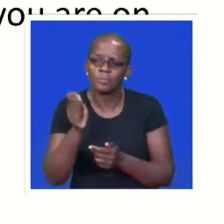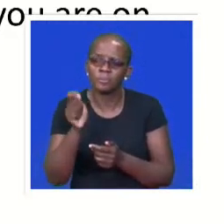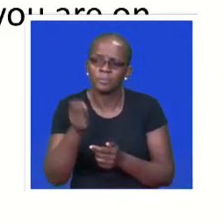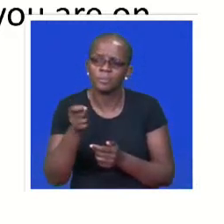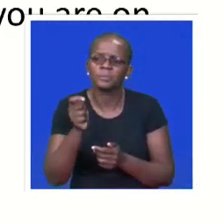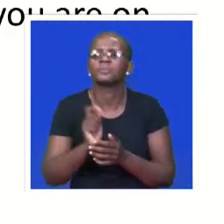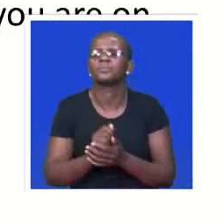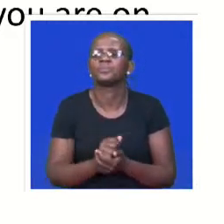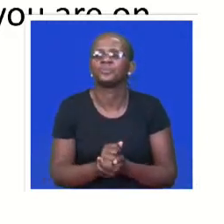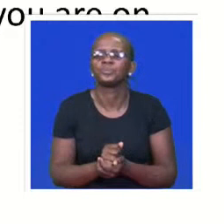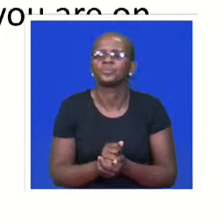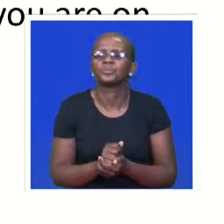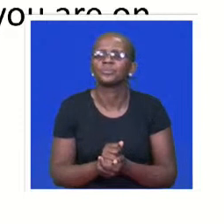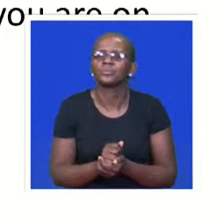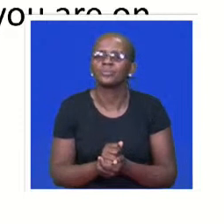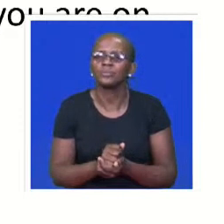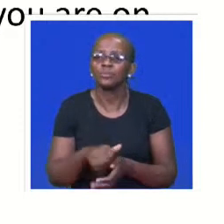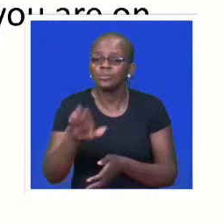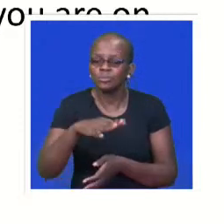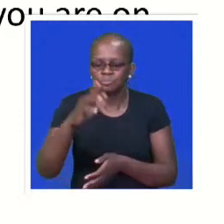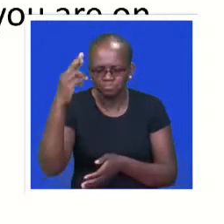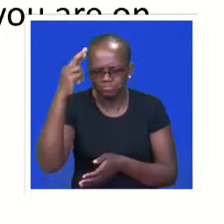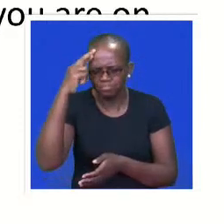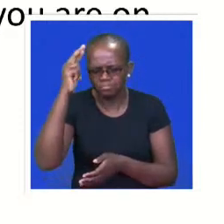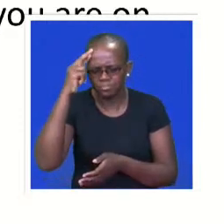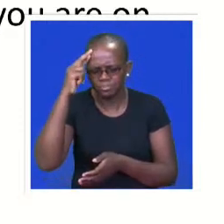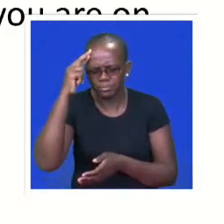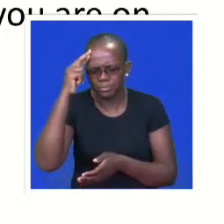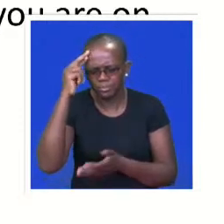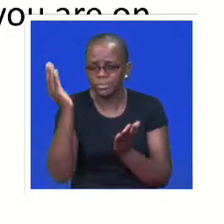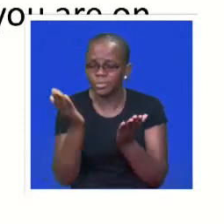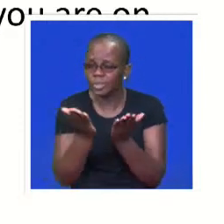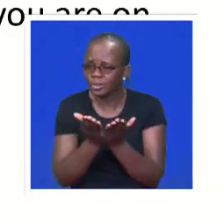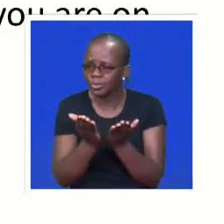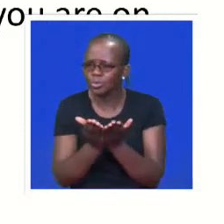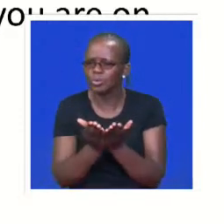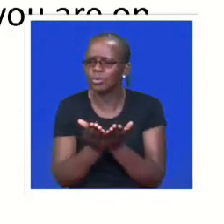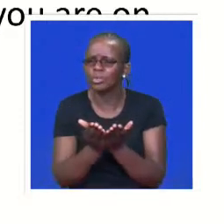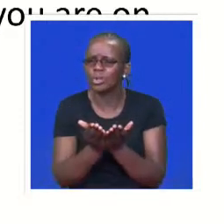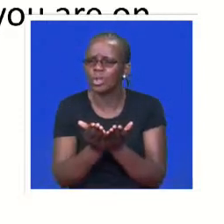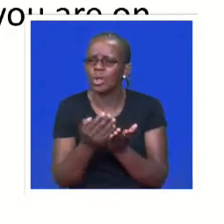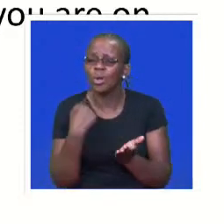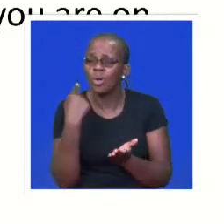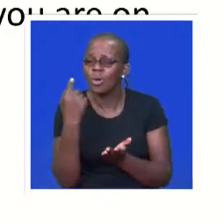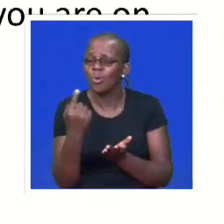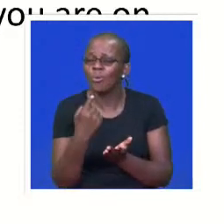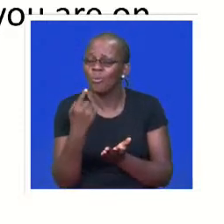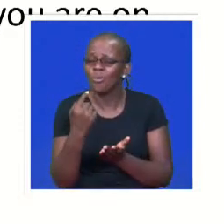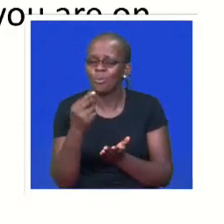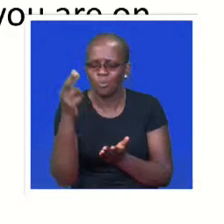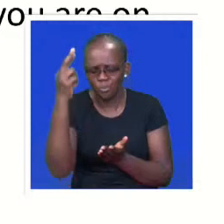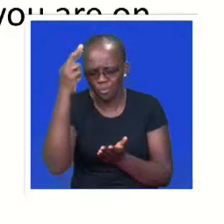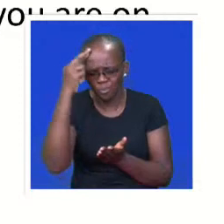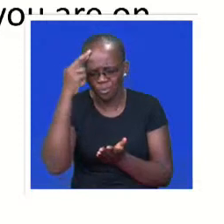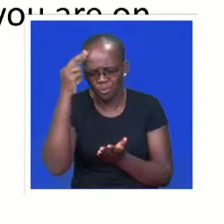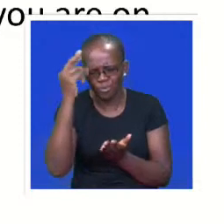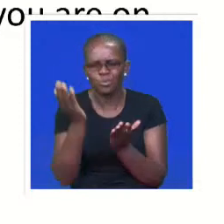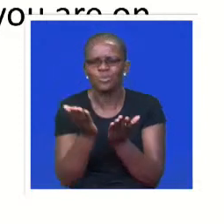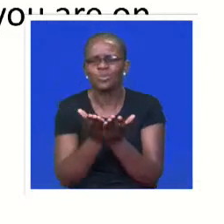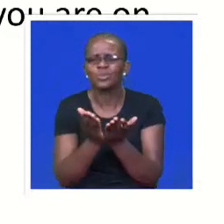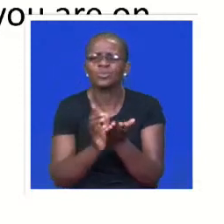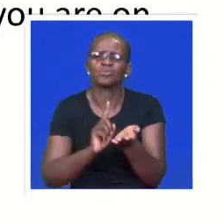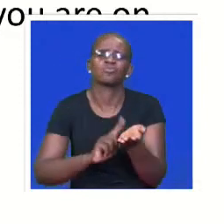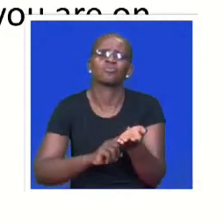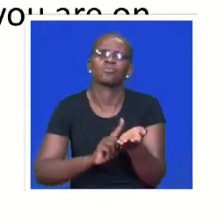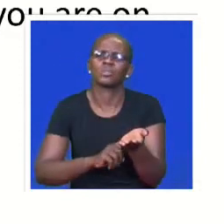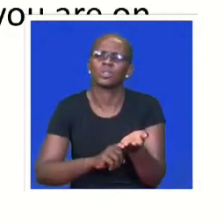Again, you still remember at school, dear learner. Do you still remember school time? There are two different types of